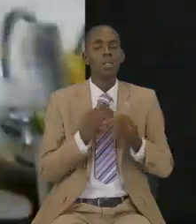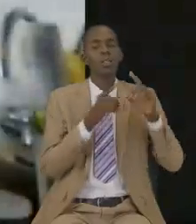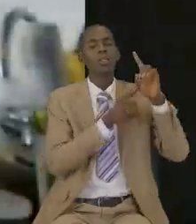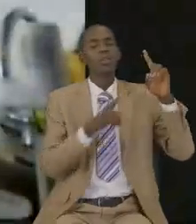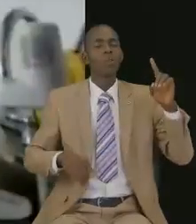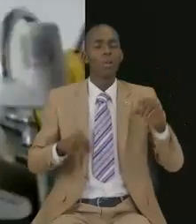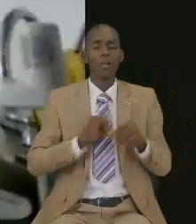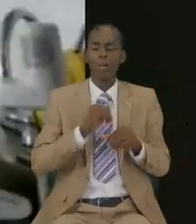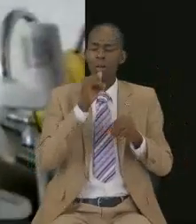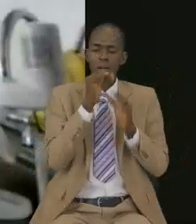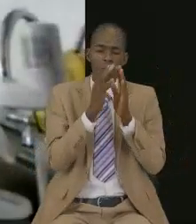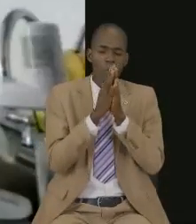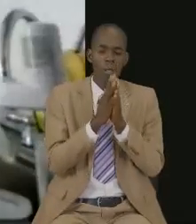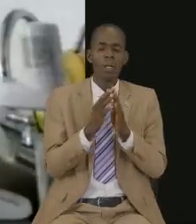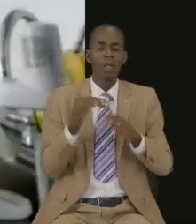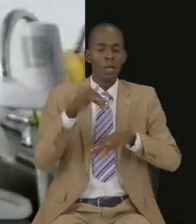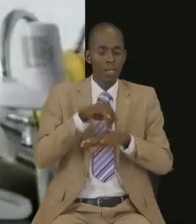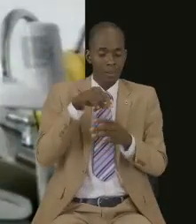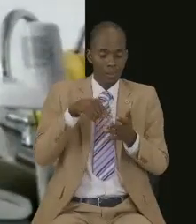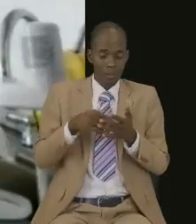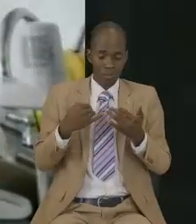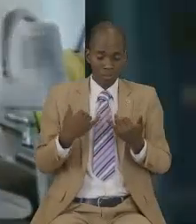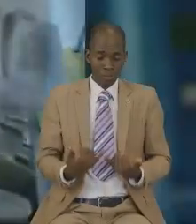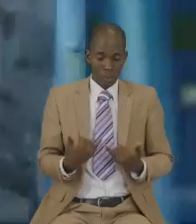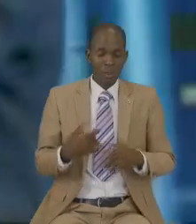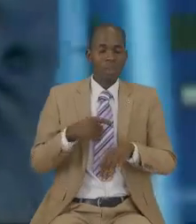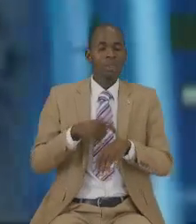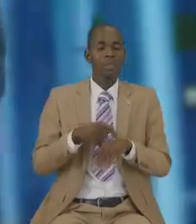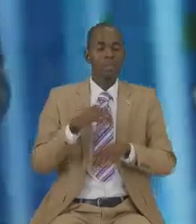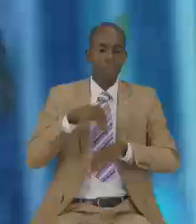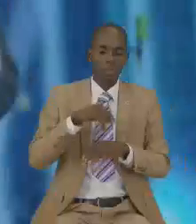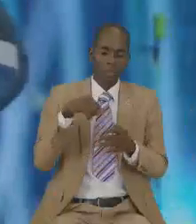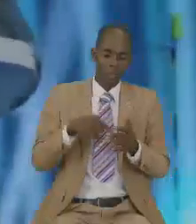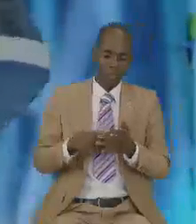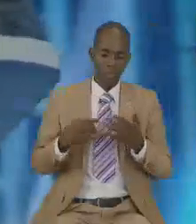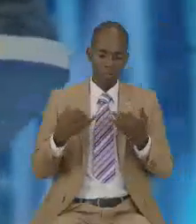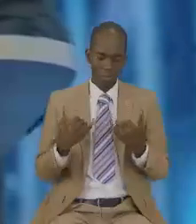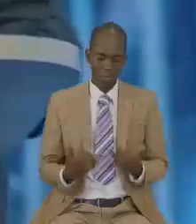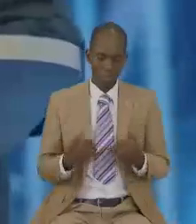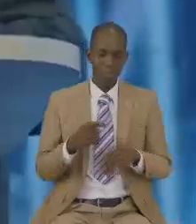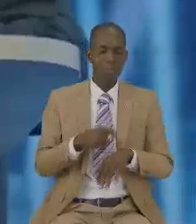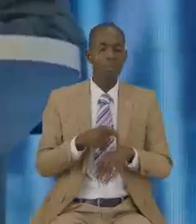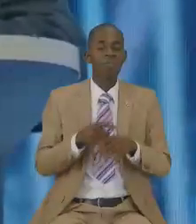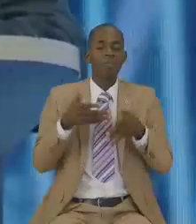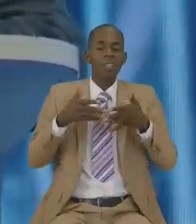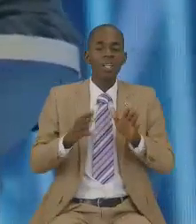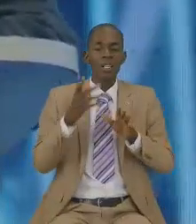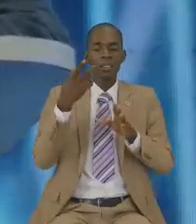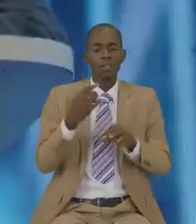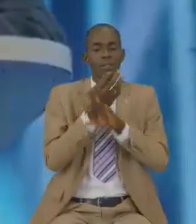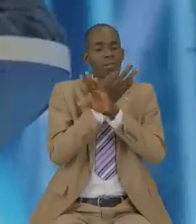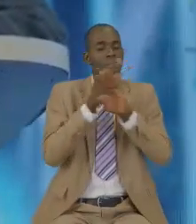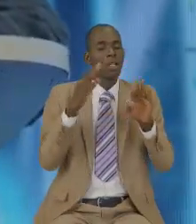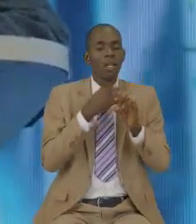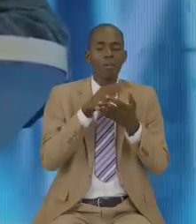pray at this present time, at this present moment, let the freedom and the